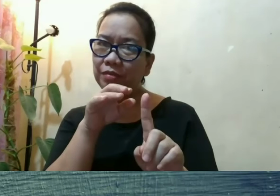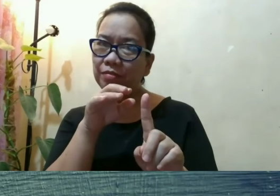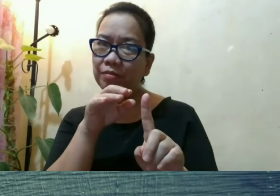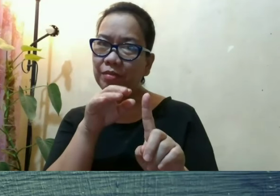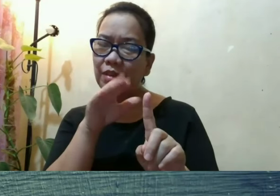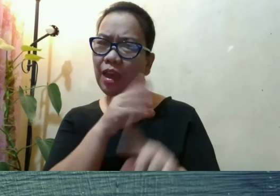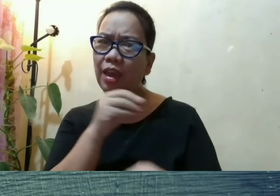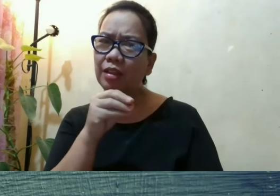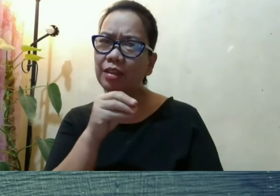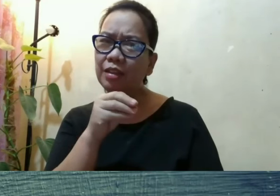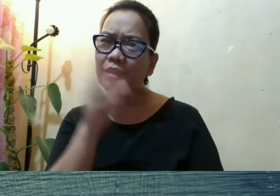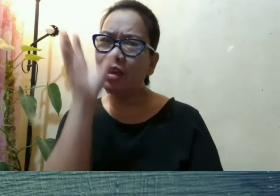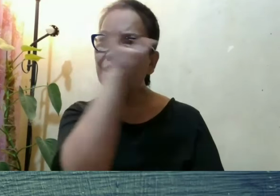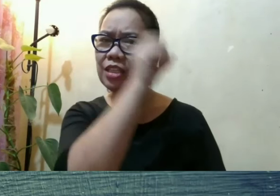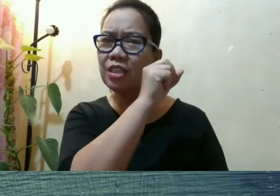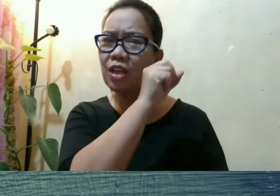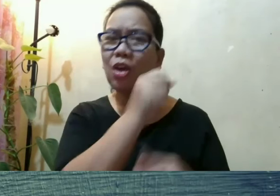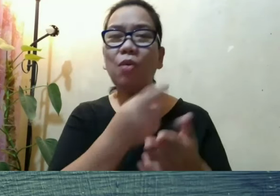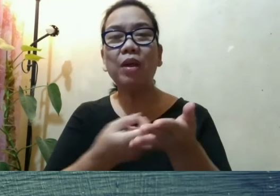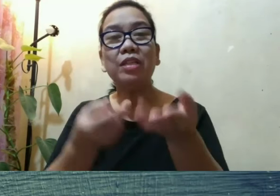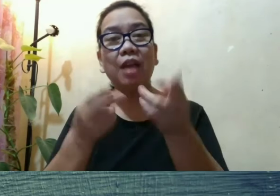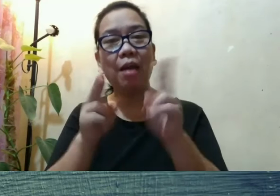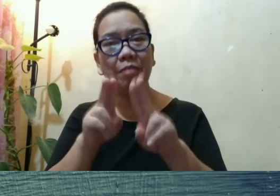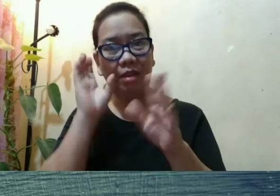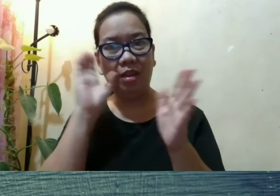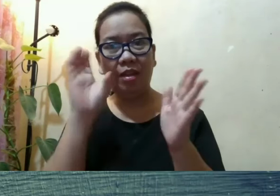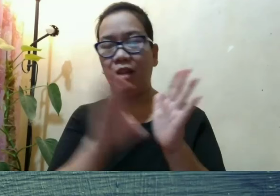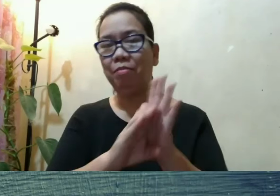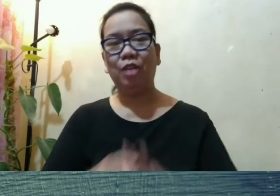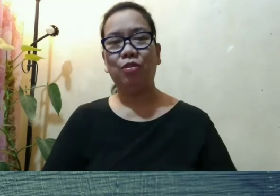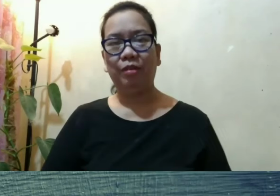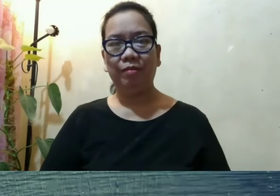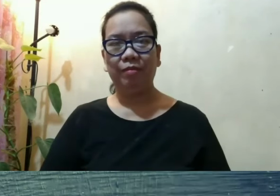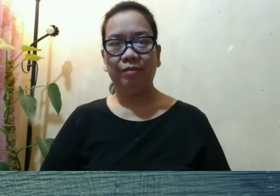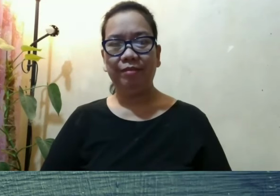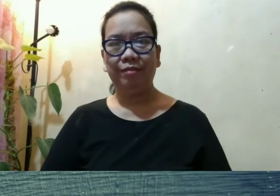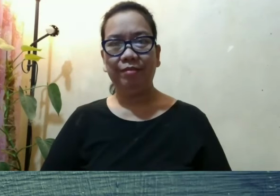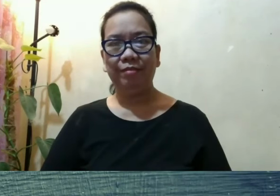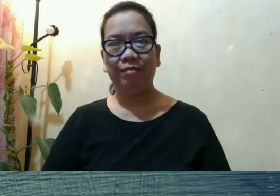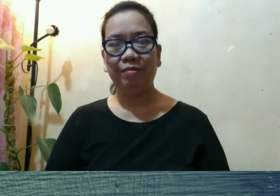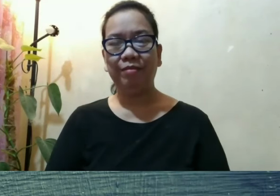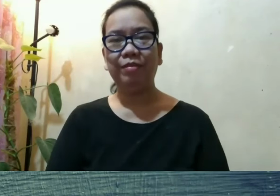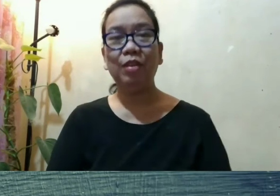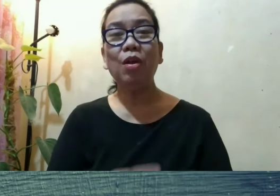observe and guess what is happening in that picture.